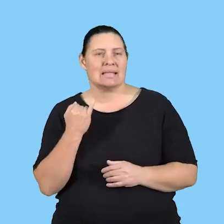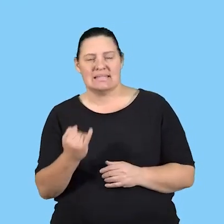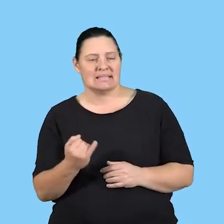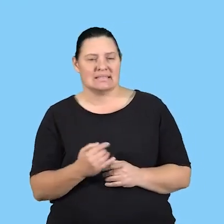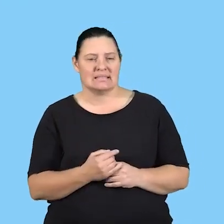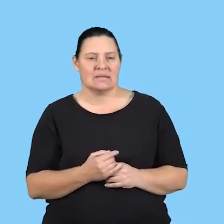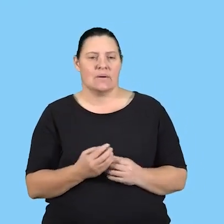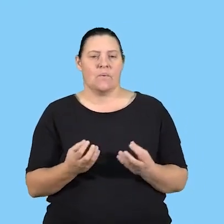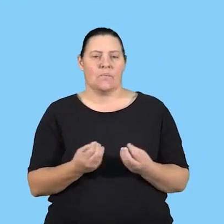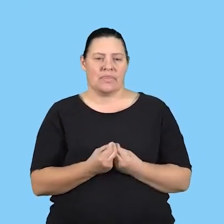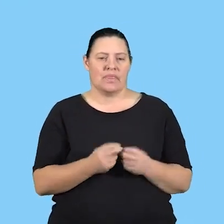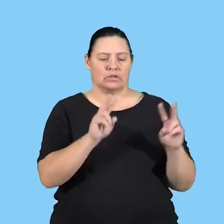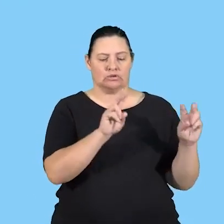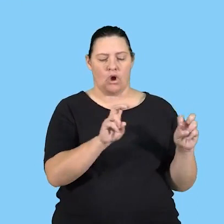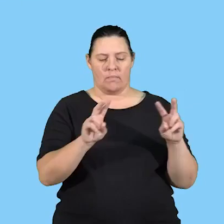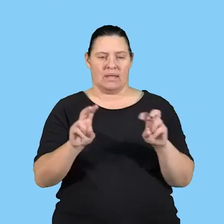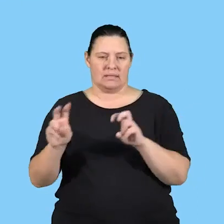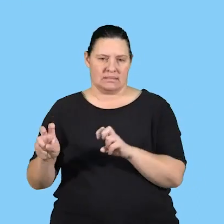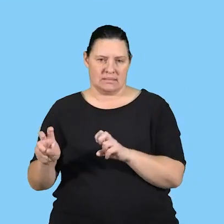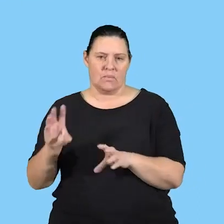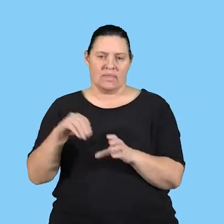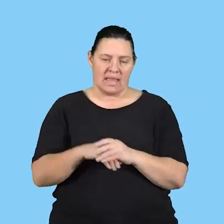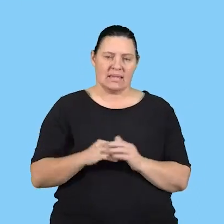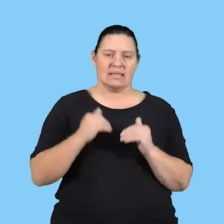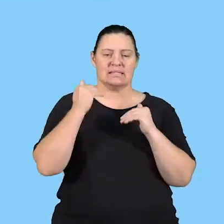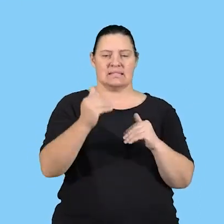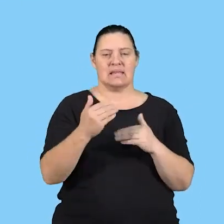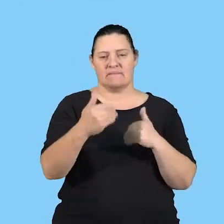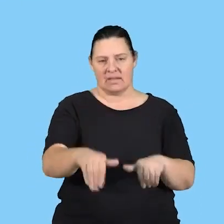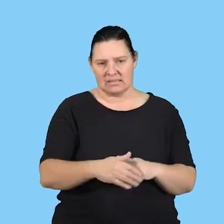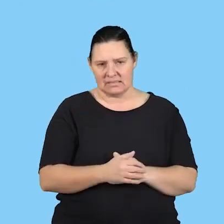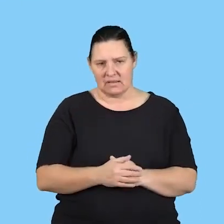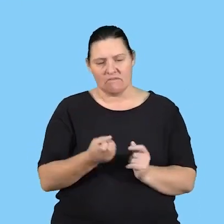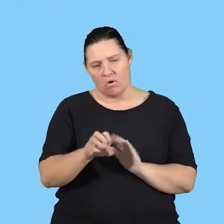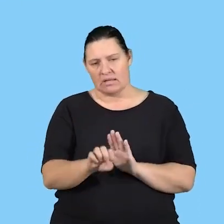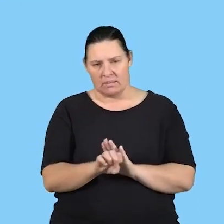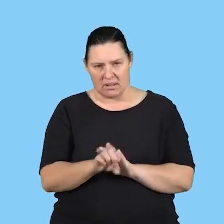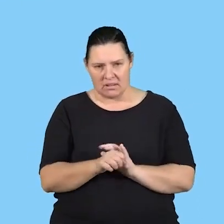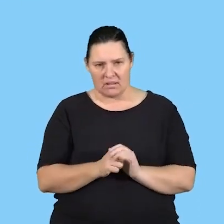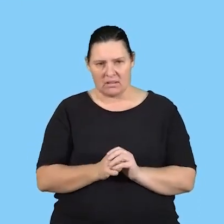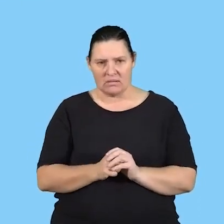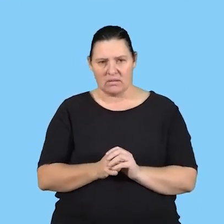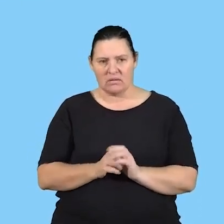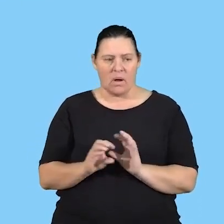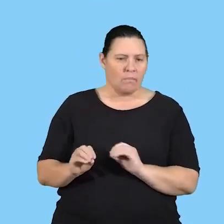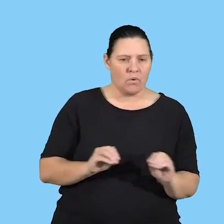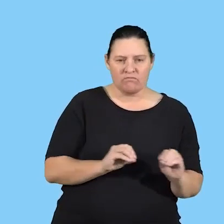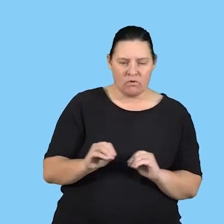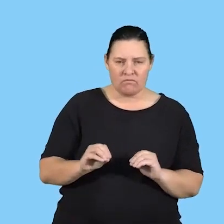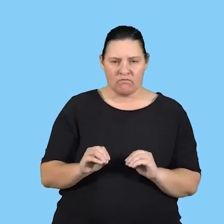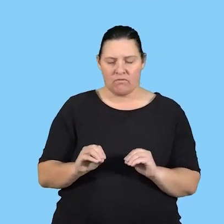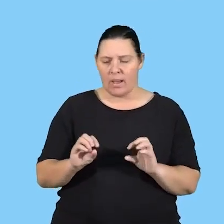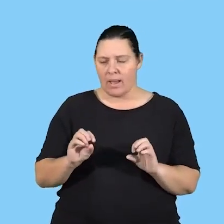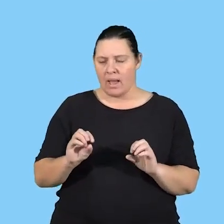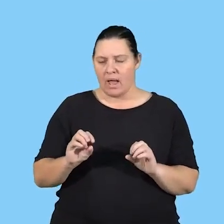ideas with these topics in the senior phase is that, for example, with the movement of the